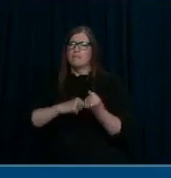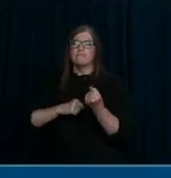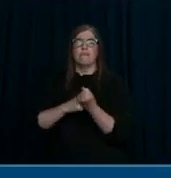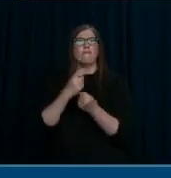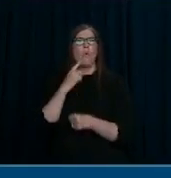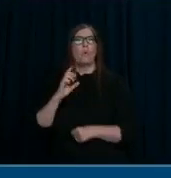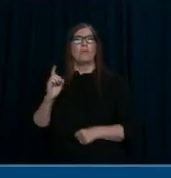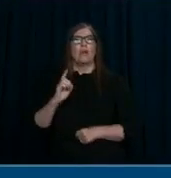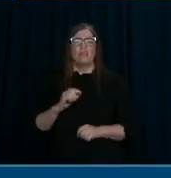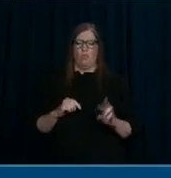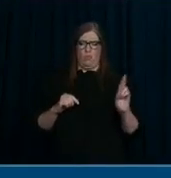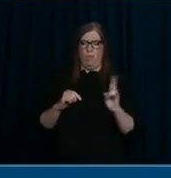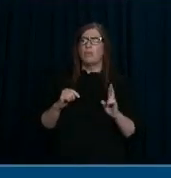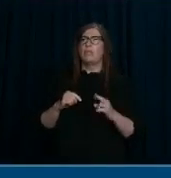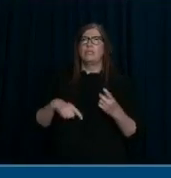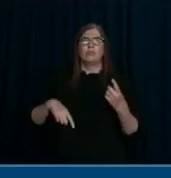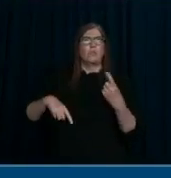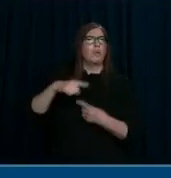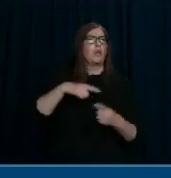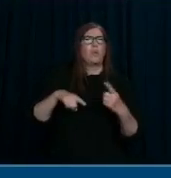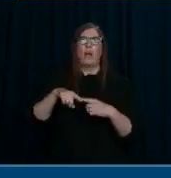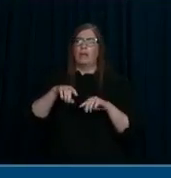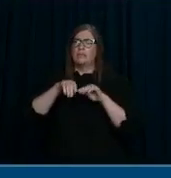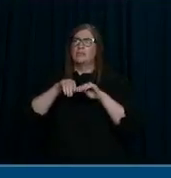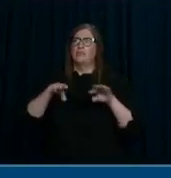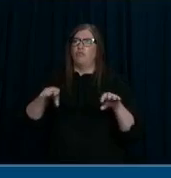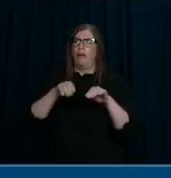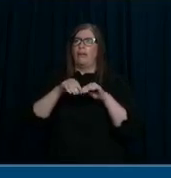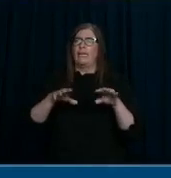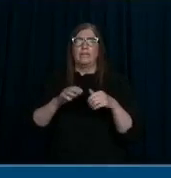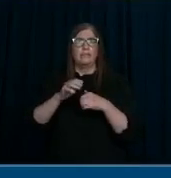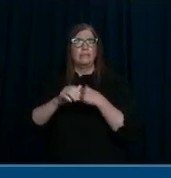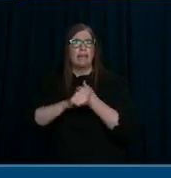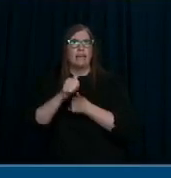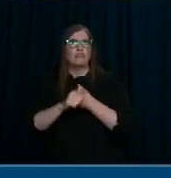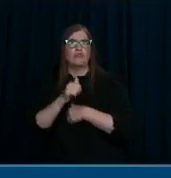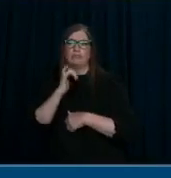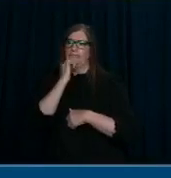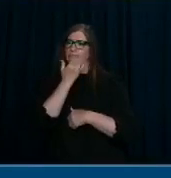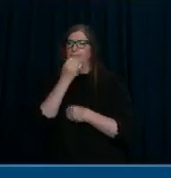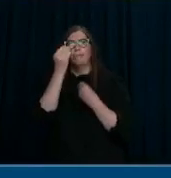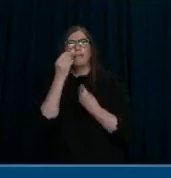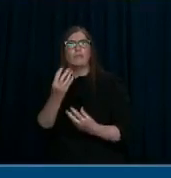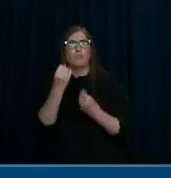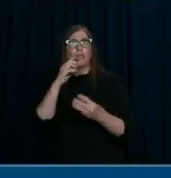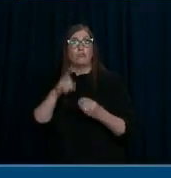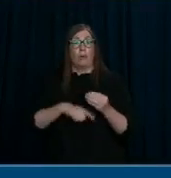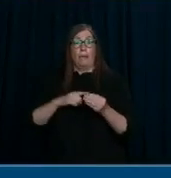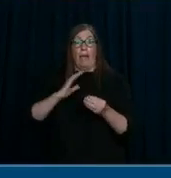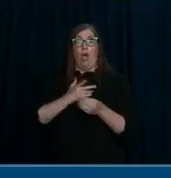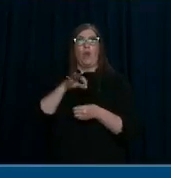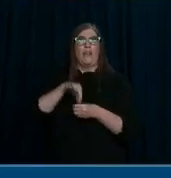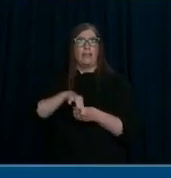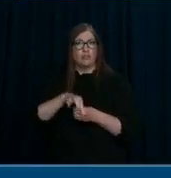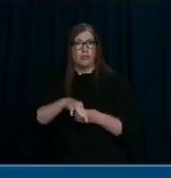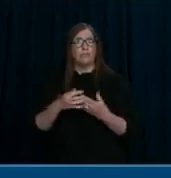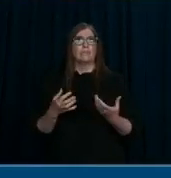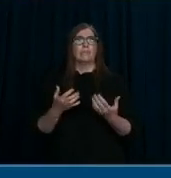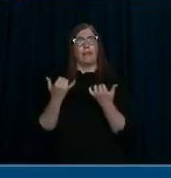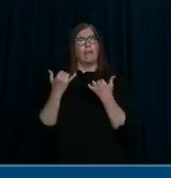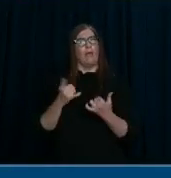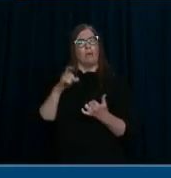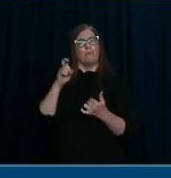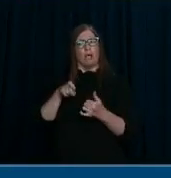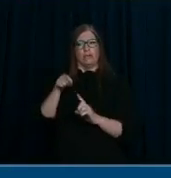when Republicans were running around spreading dangerous misinformation about our elections. And now we